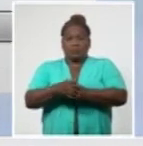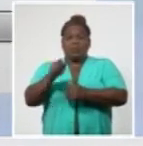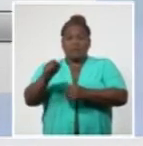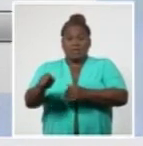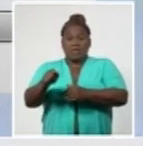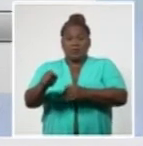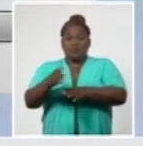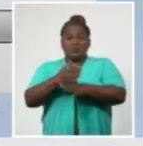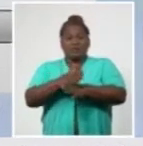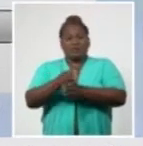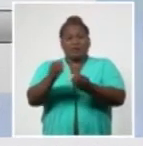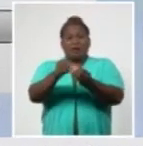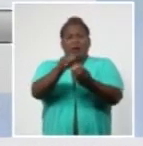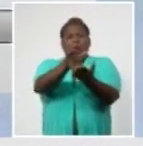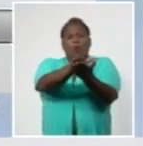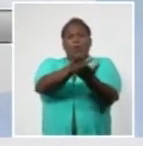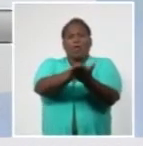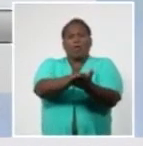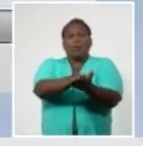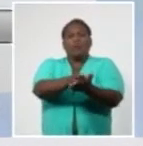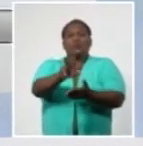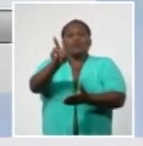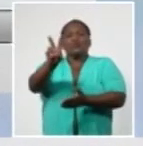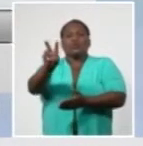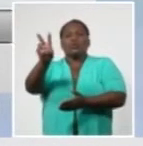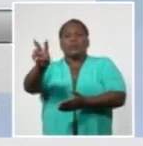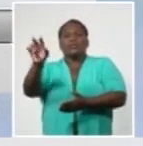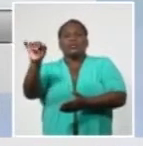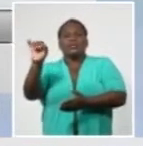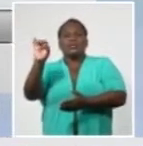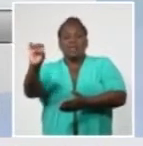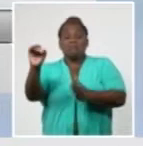for a cumulative of